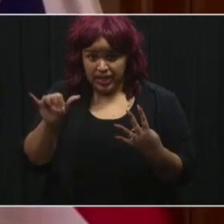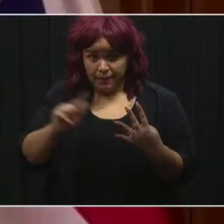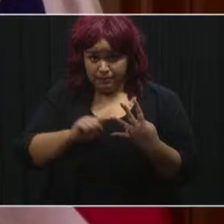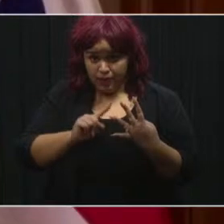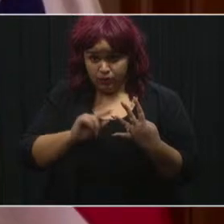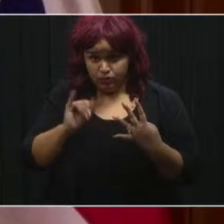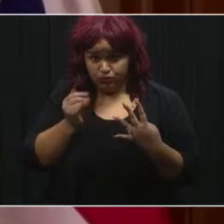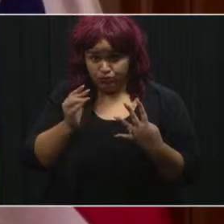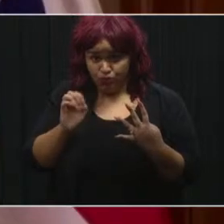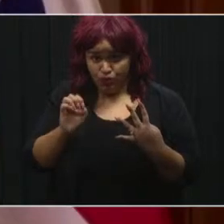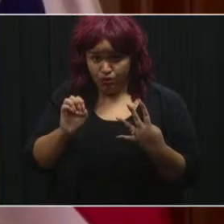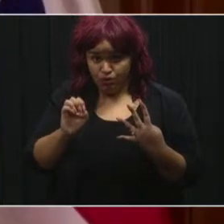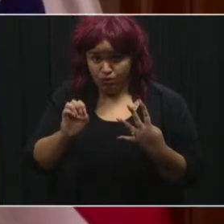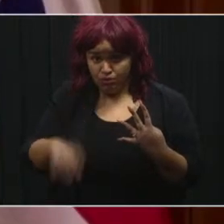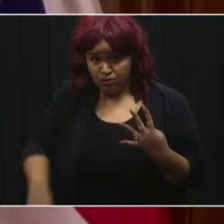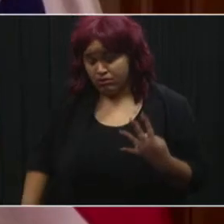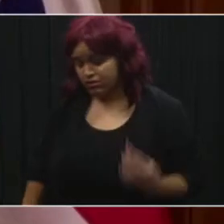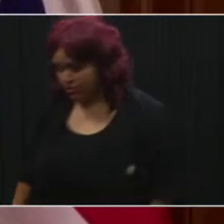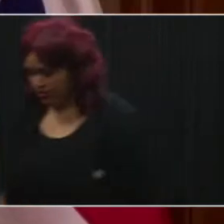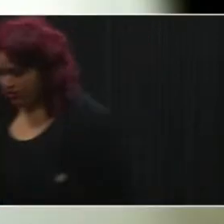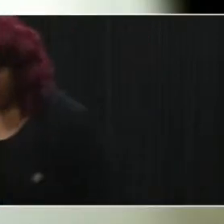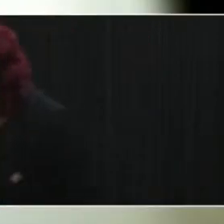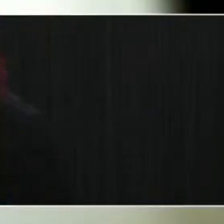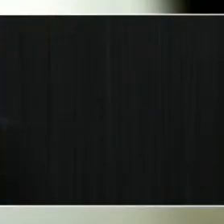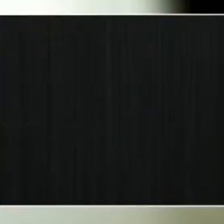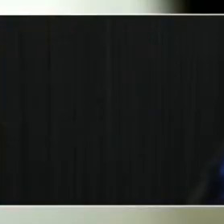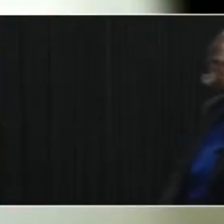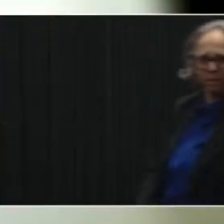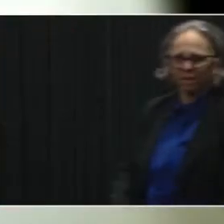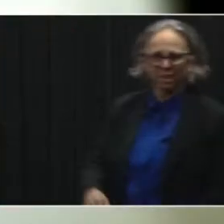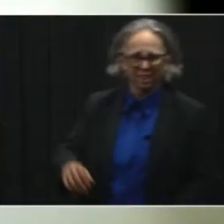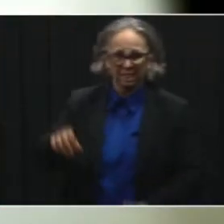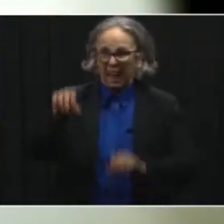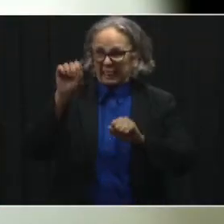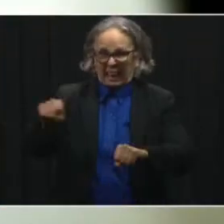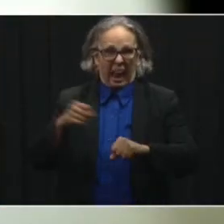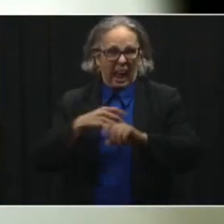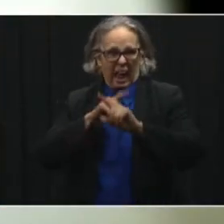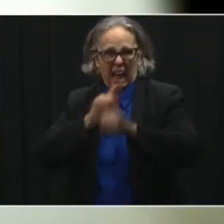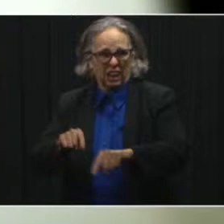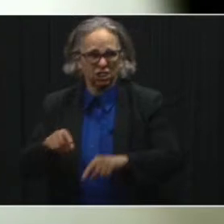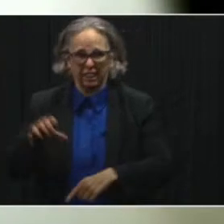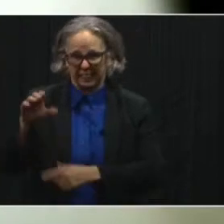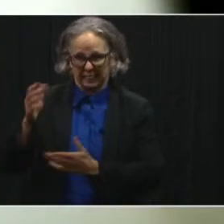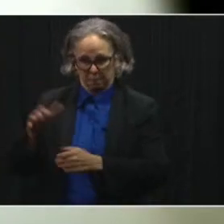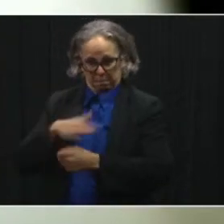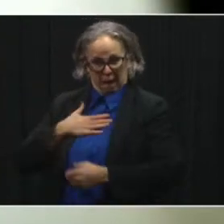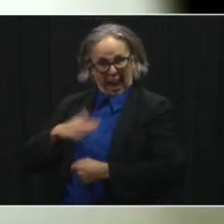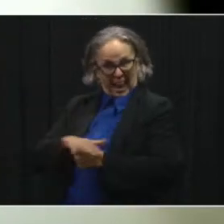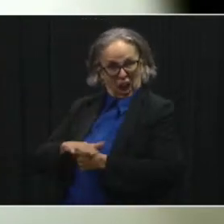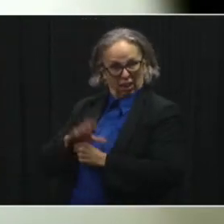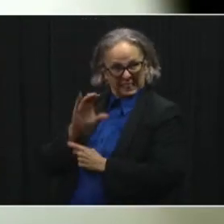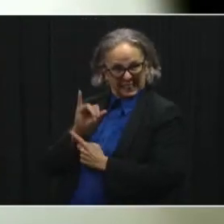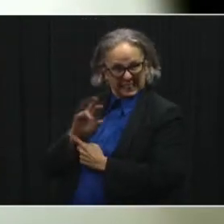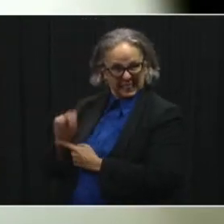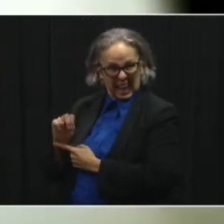I can speak to that in Cincinnati, and all the calls I get for the severely ill patients asking for